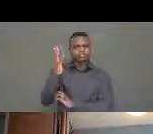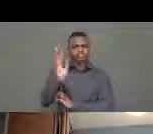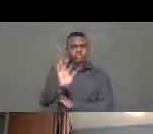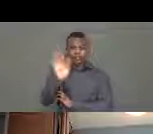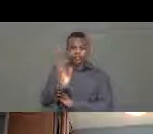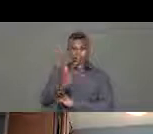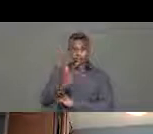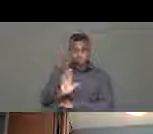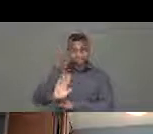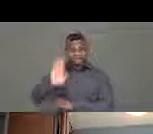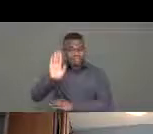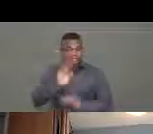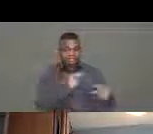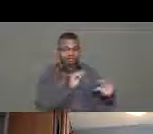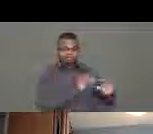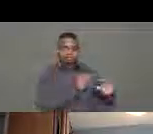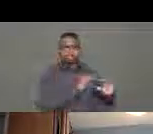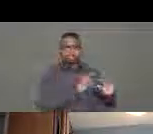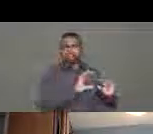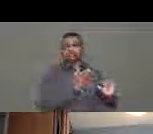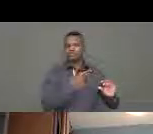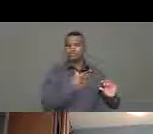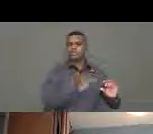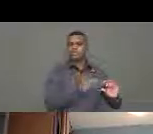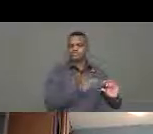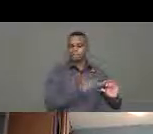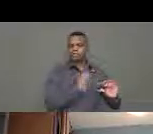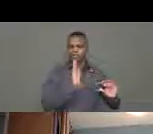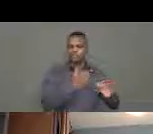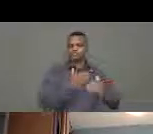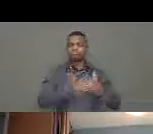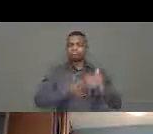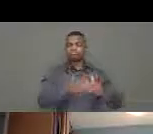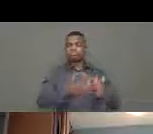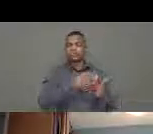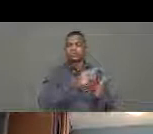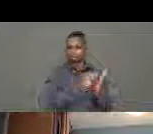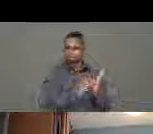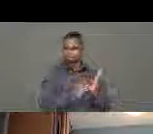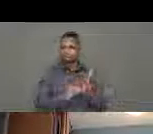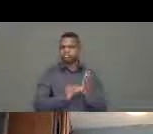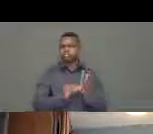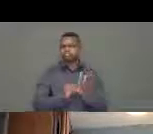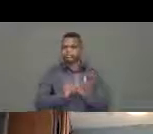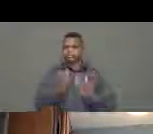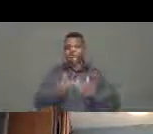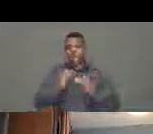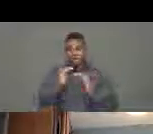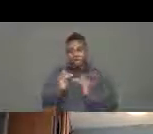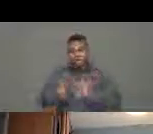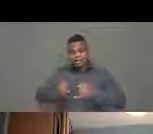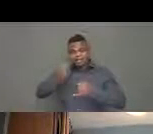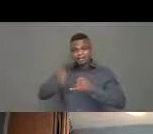end of the session for question and answer sessions. So don't hesitate to ask questions. Please try and keep yourselves muted. That's